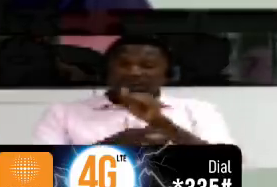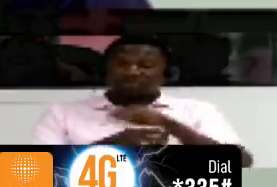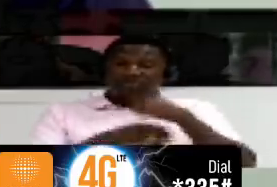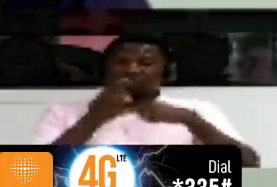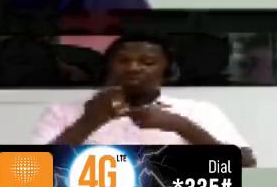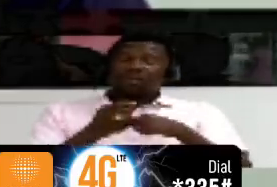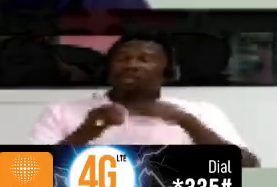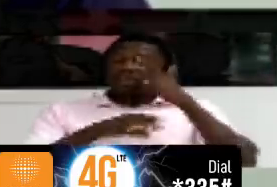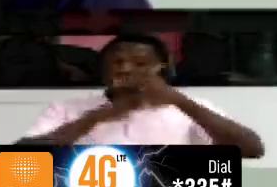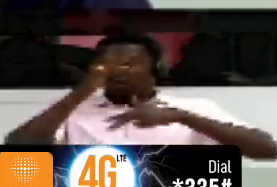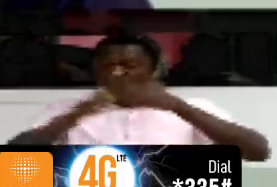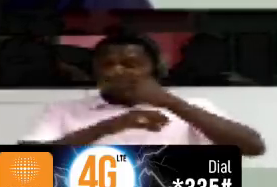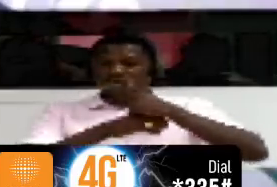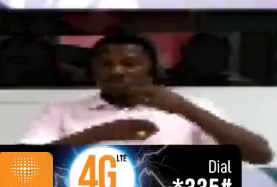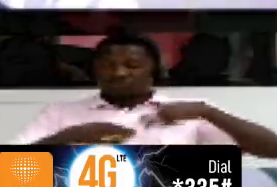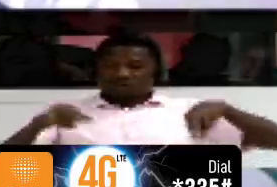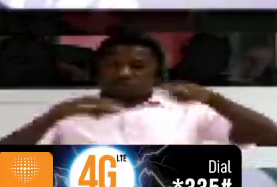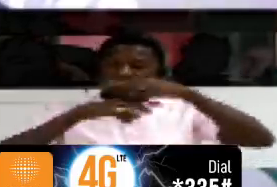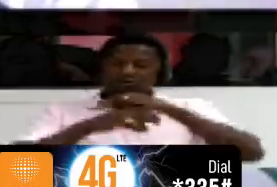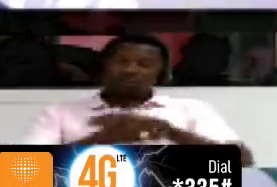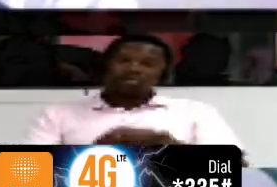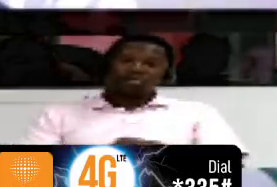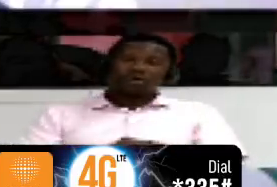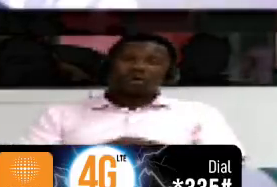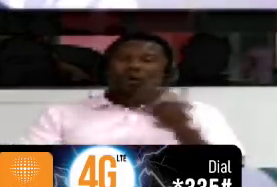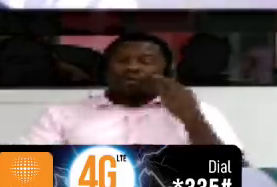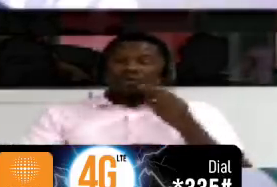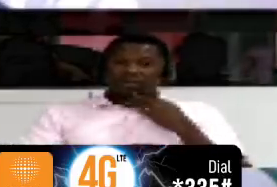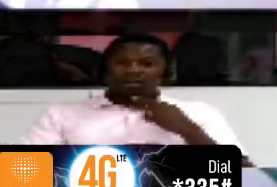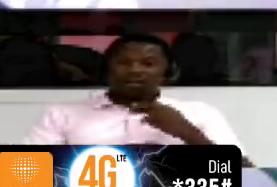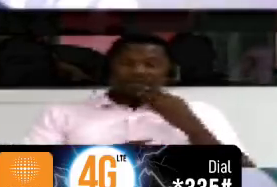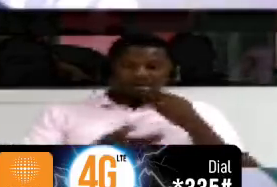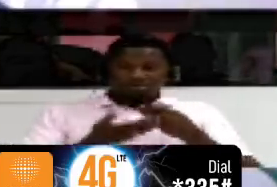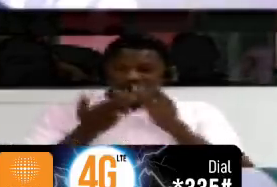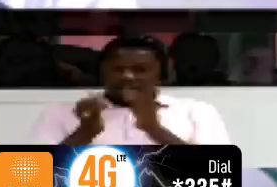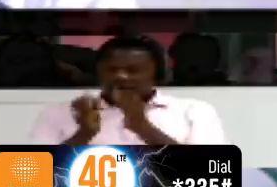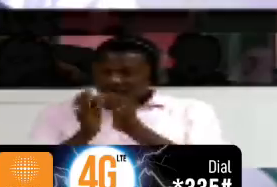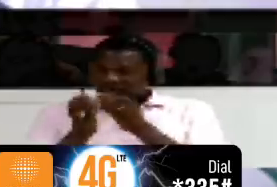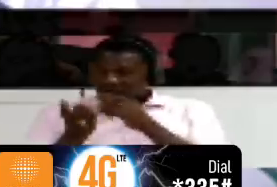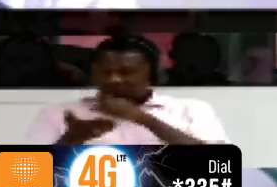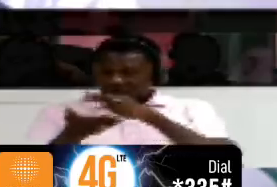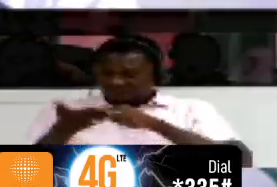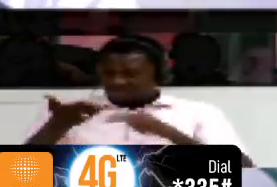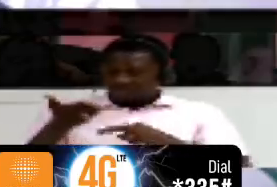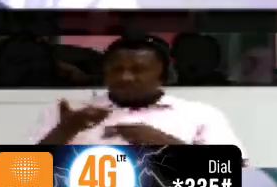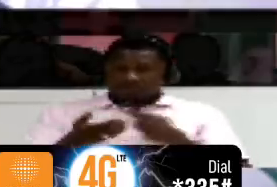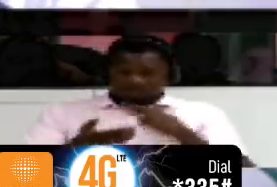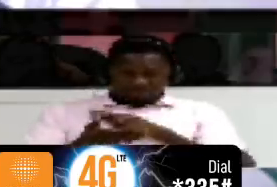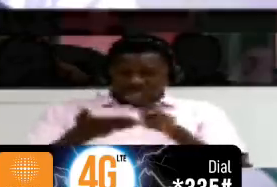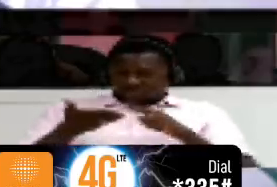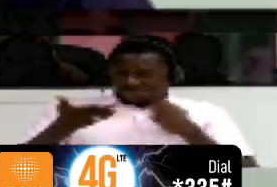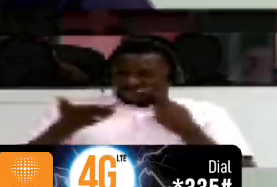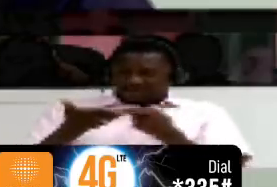world. When the briefing notes came, we looked at it, and there were